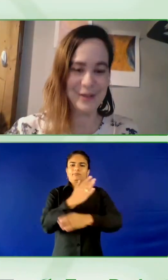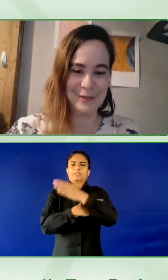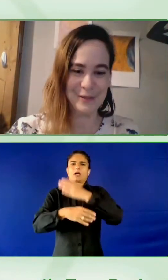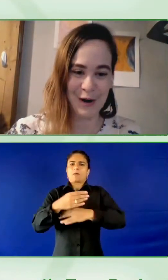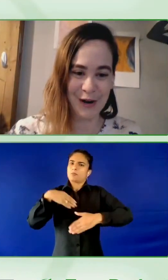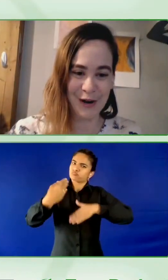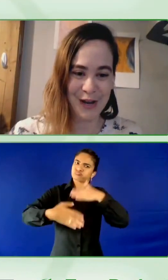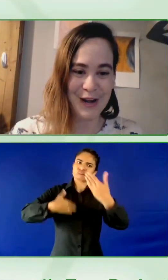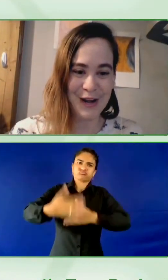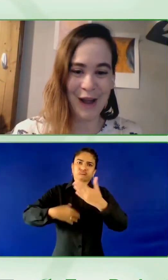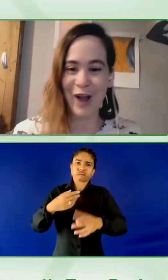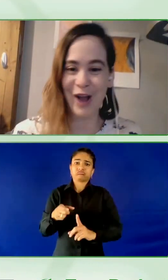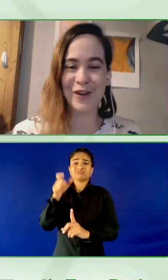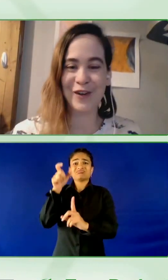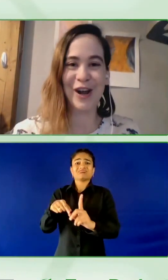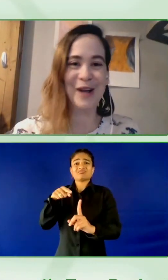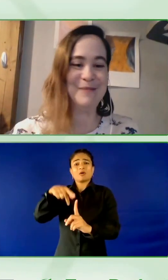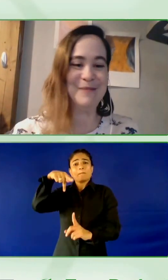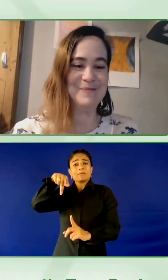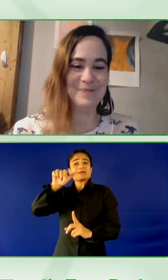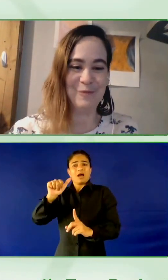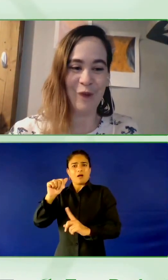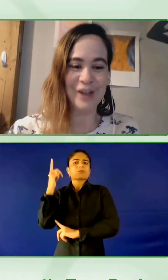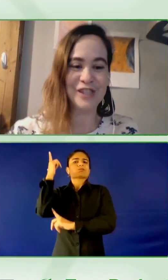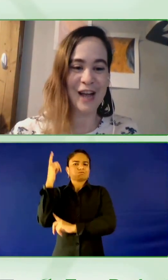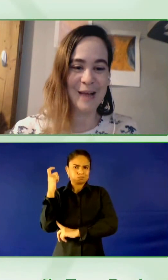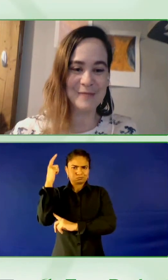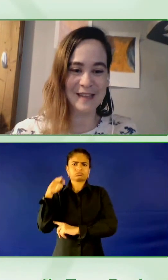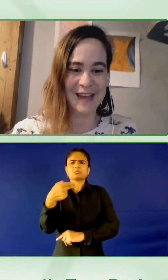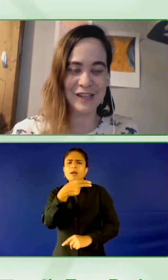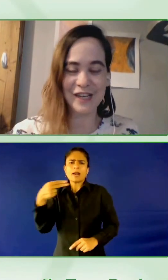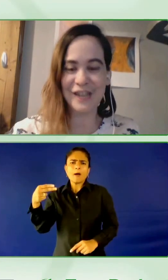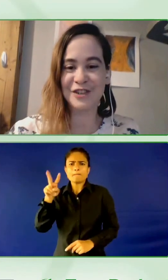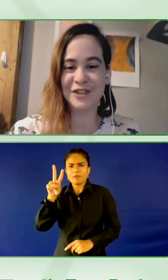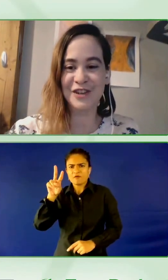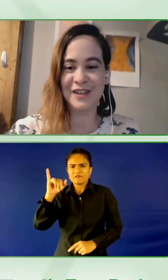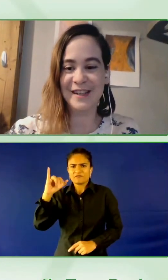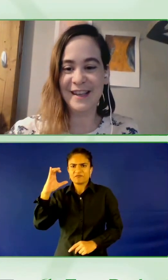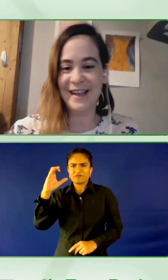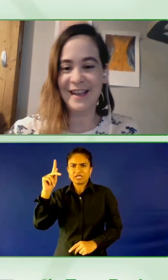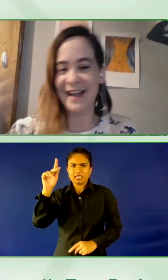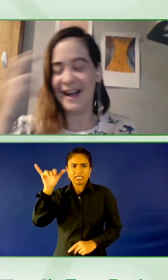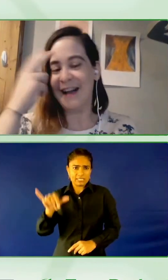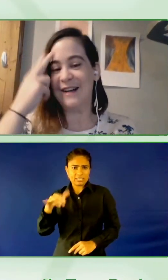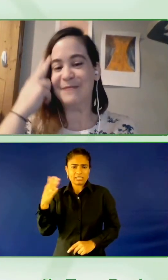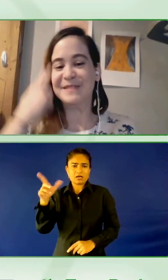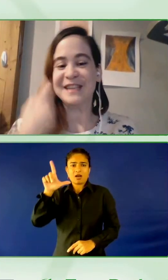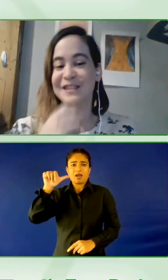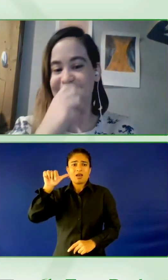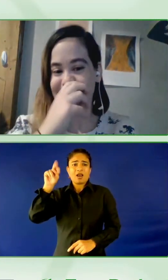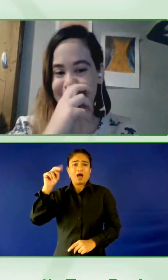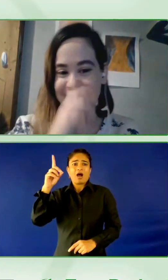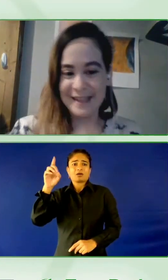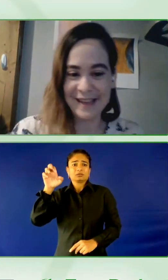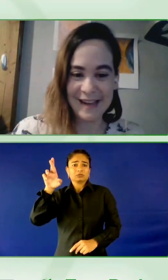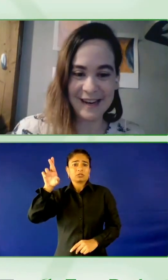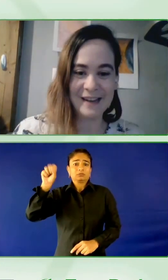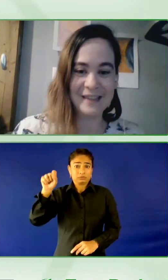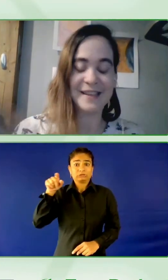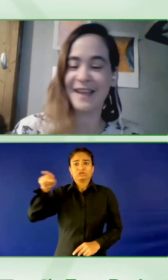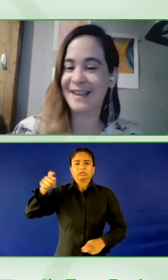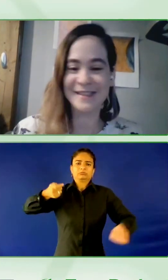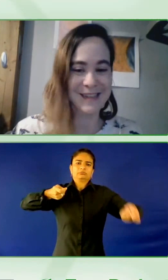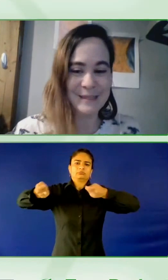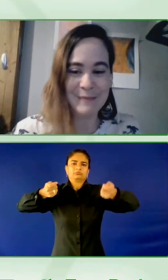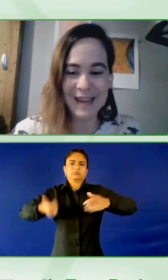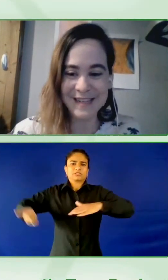something else where now we offer workshops and educational sessions and things like that. And